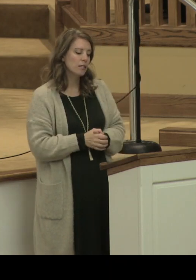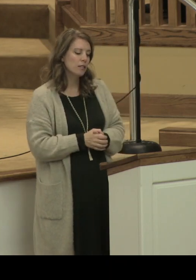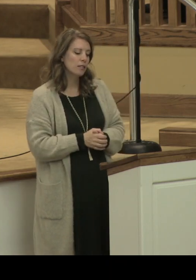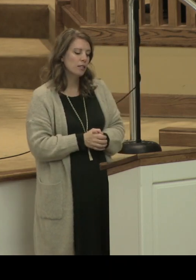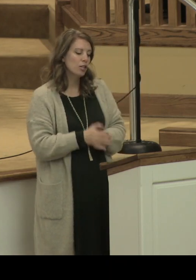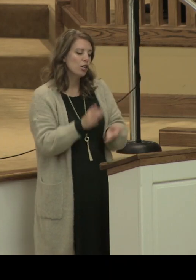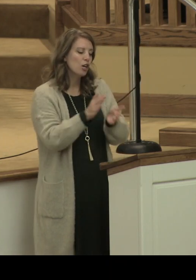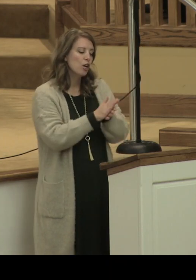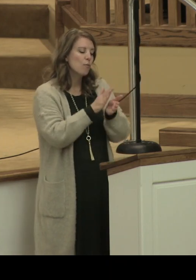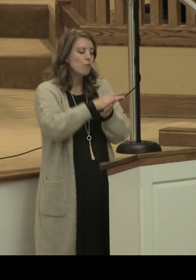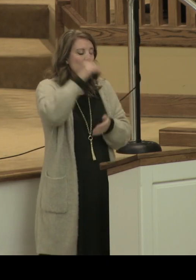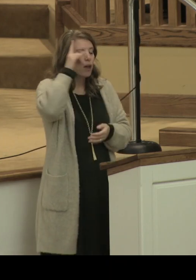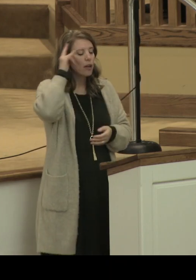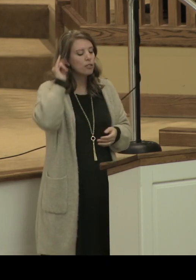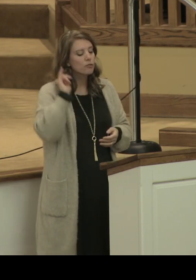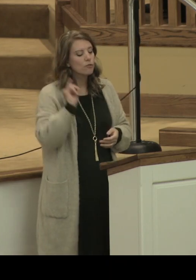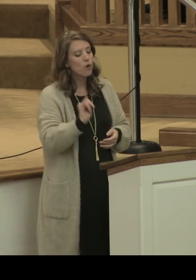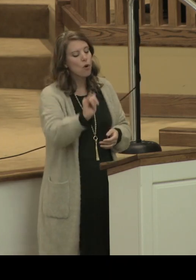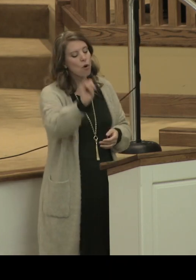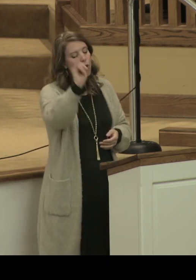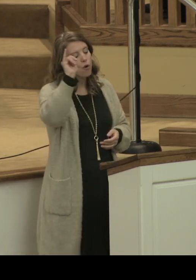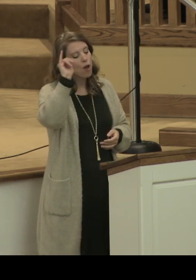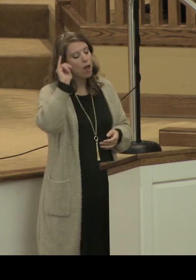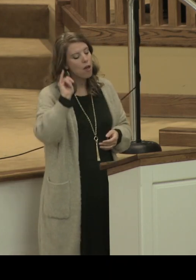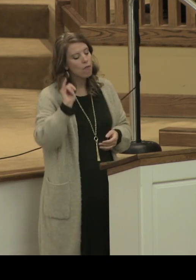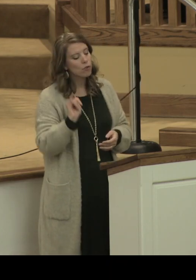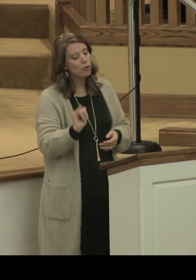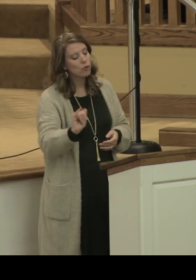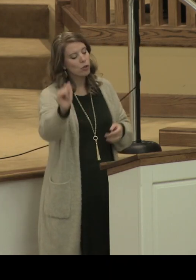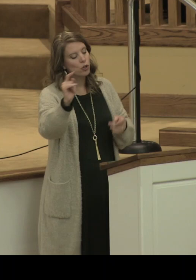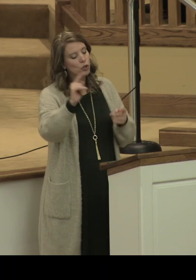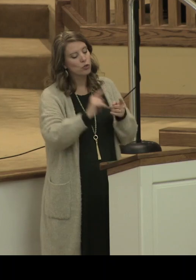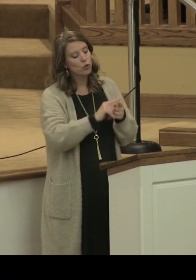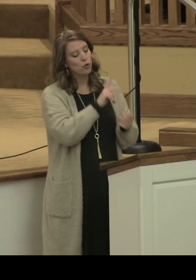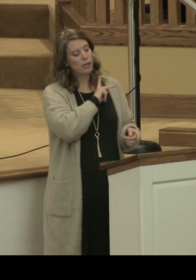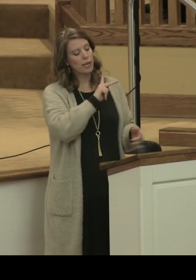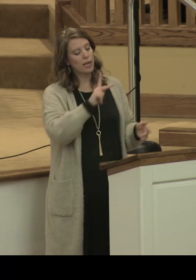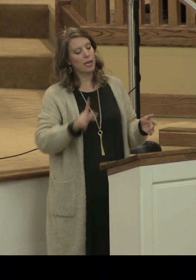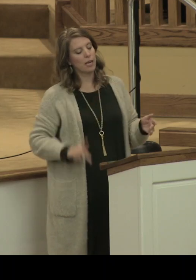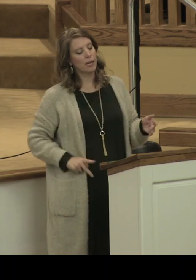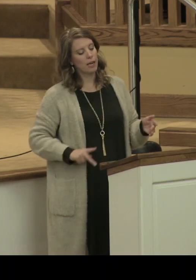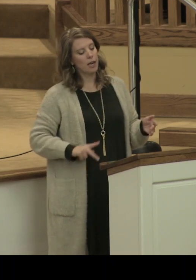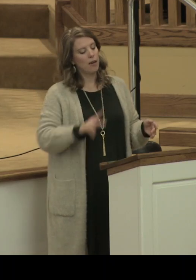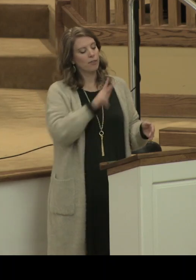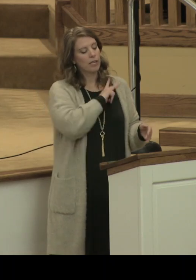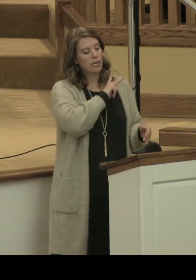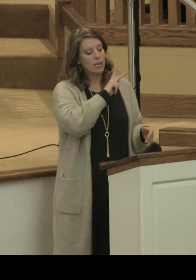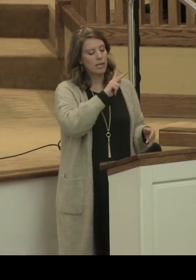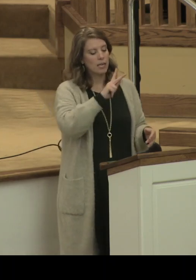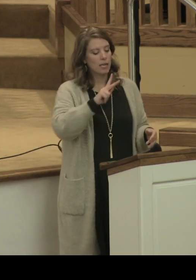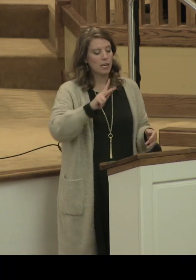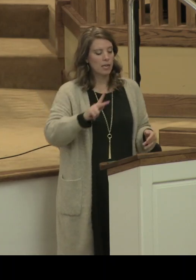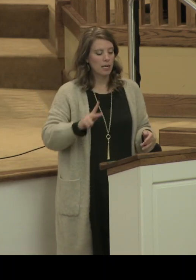majesty, praise forever to the King of